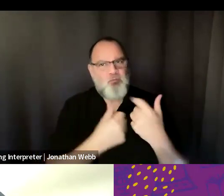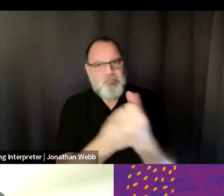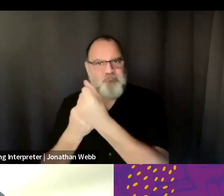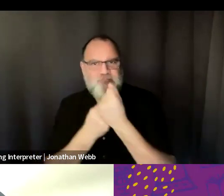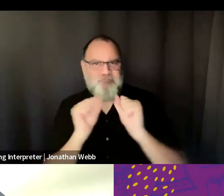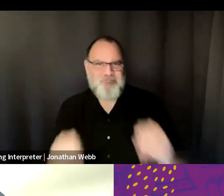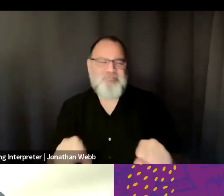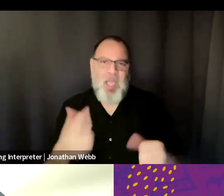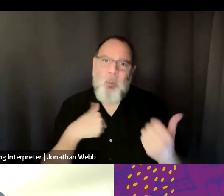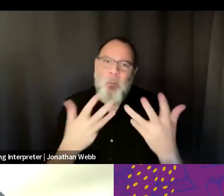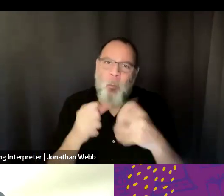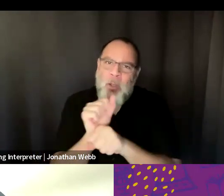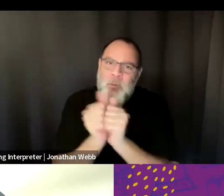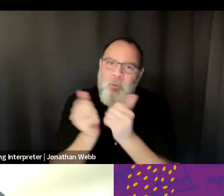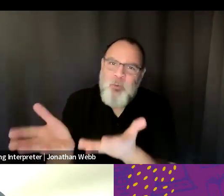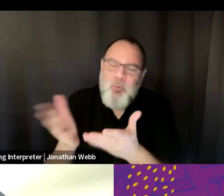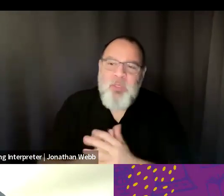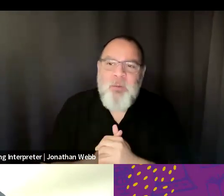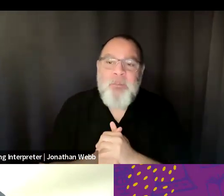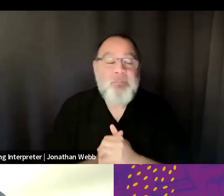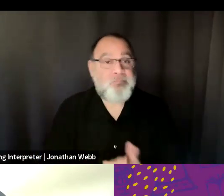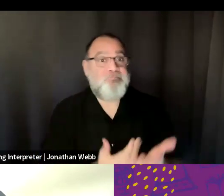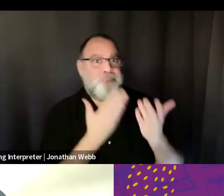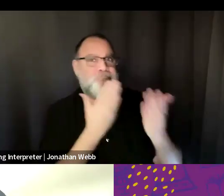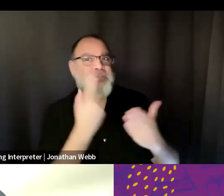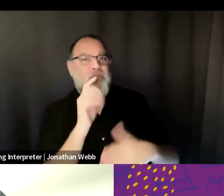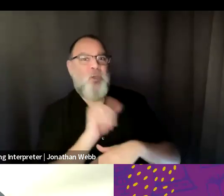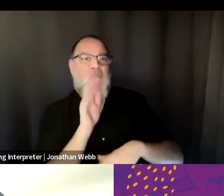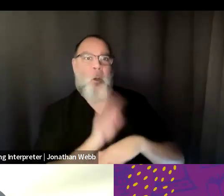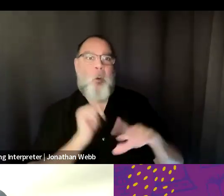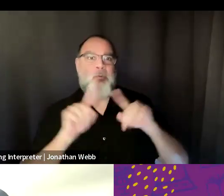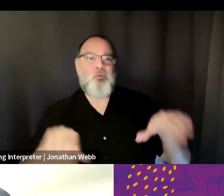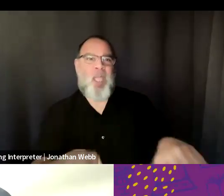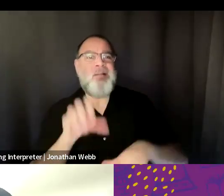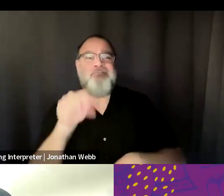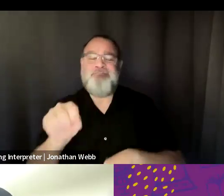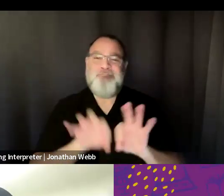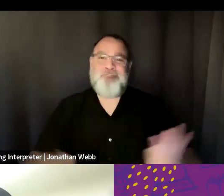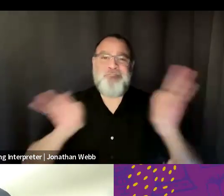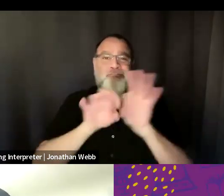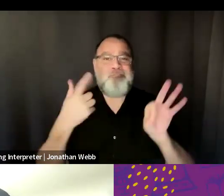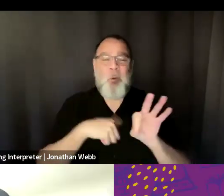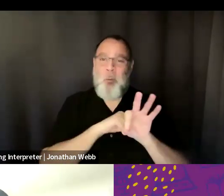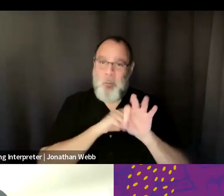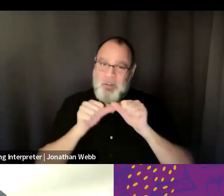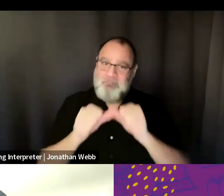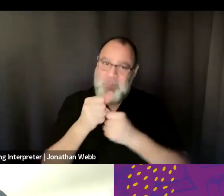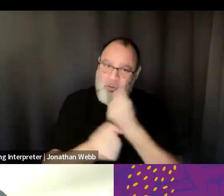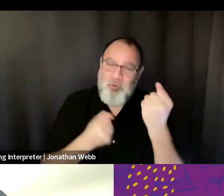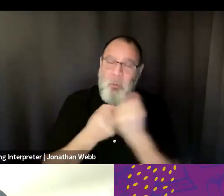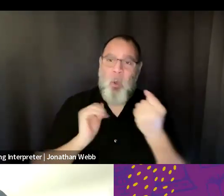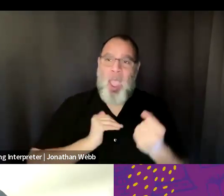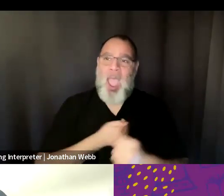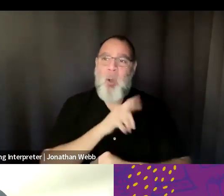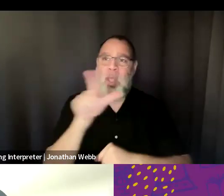Thank you. Thank you for the call to action. And yes, it's really important that we continue to support our libraries. I do want to make sure that